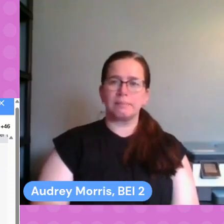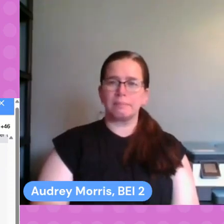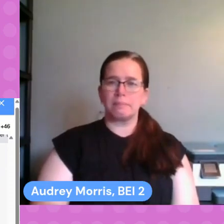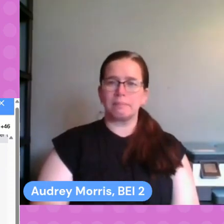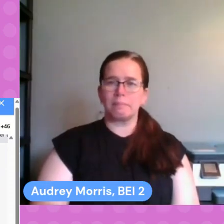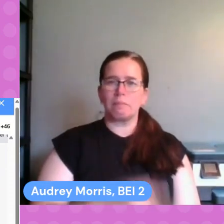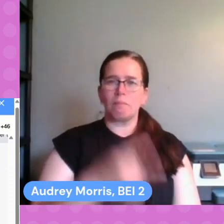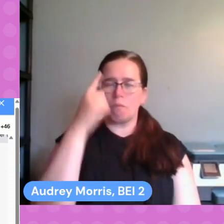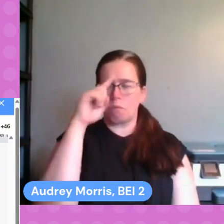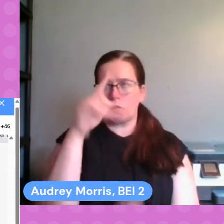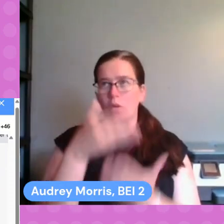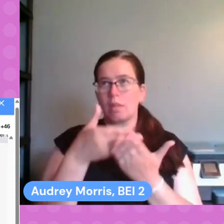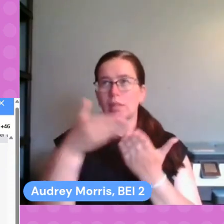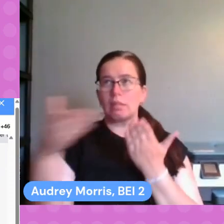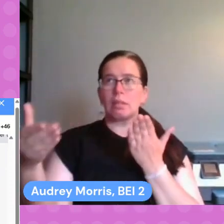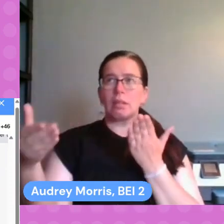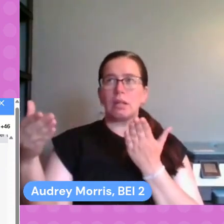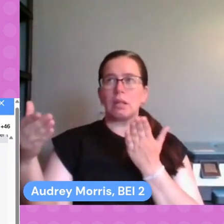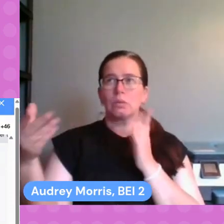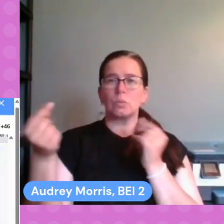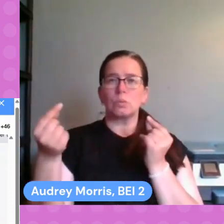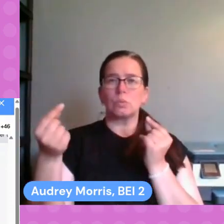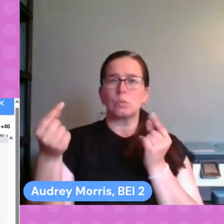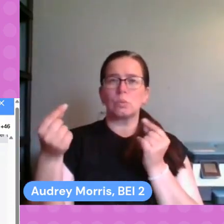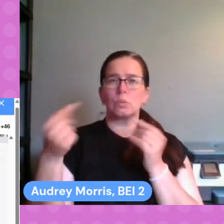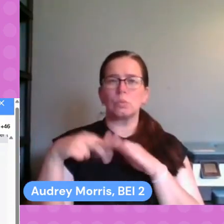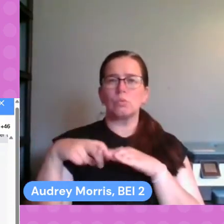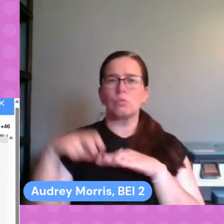for things to jump over.